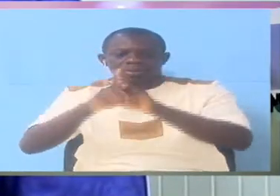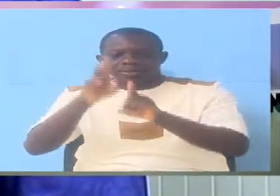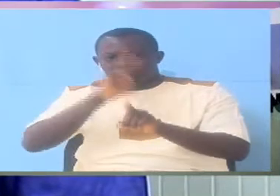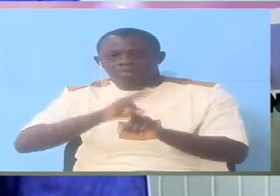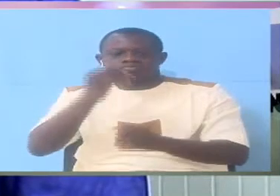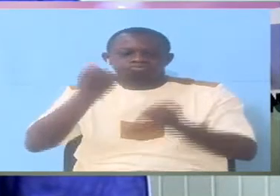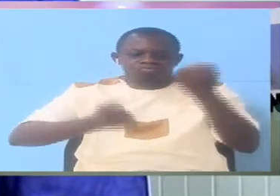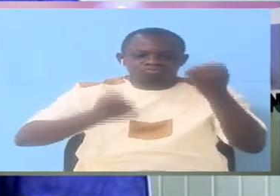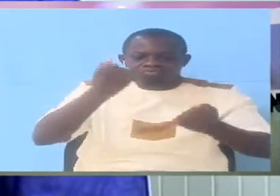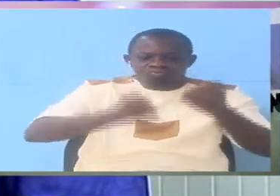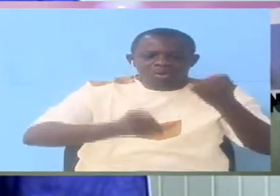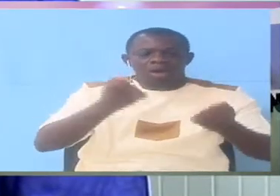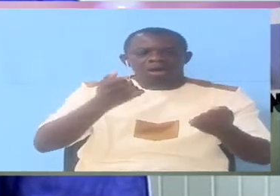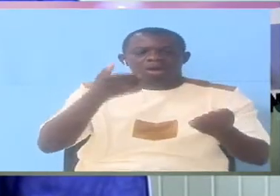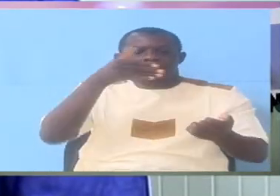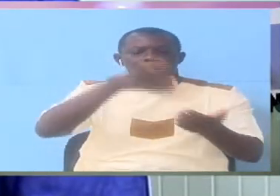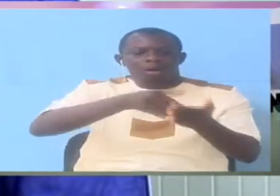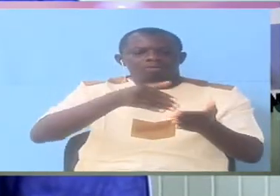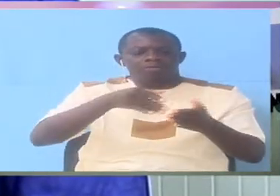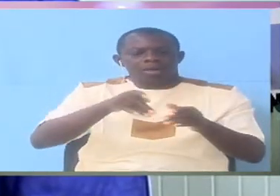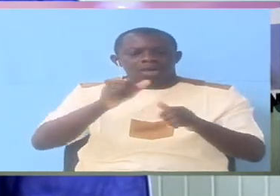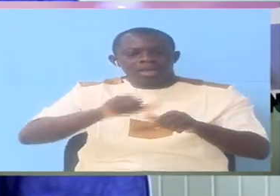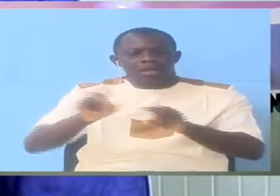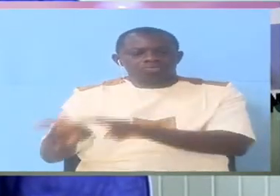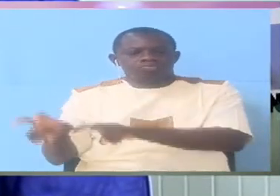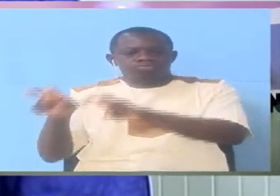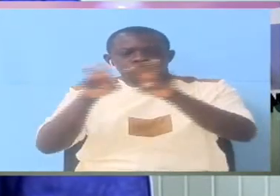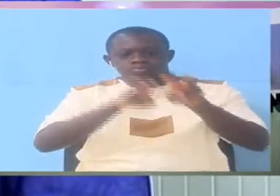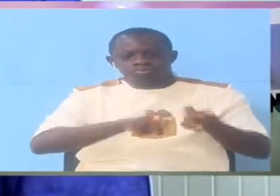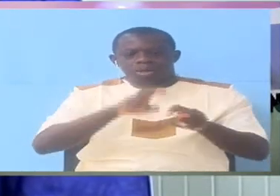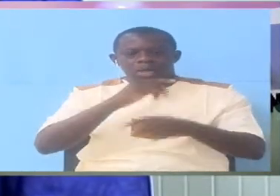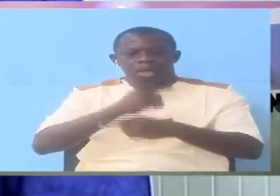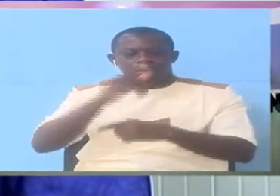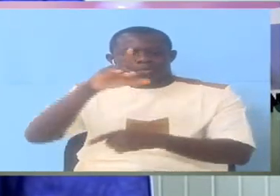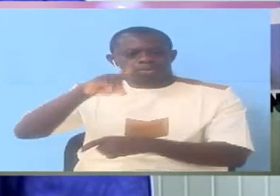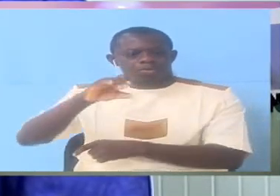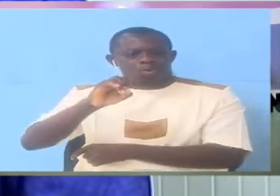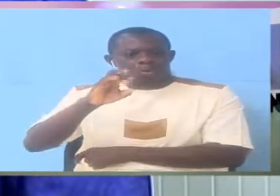are revenue controller, chief revenue controller.